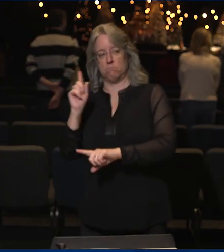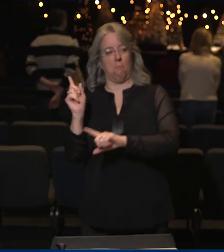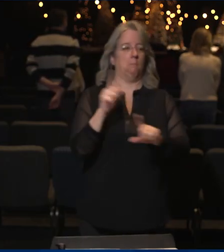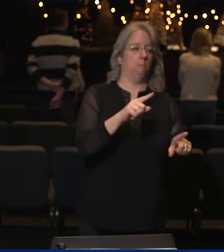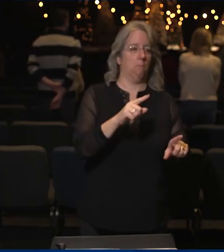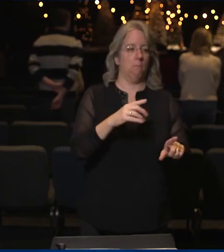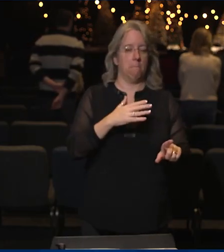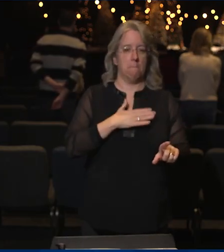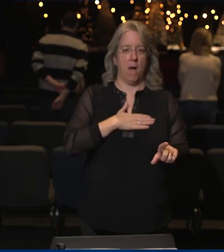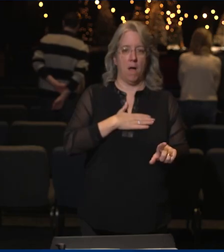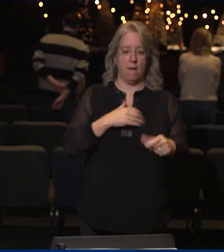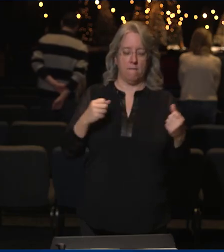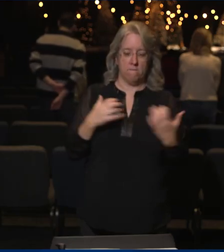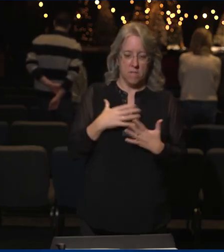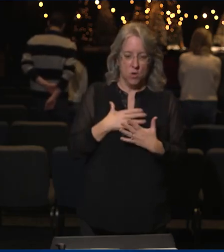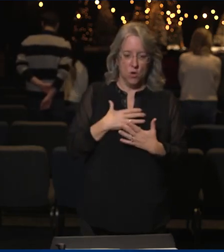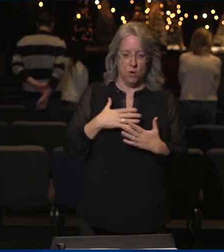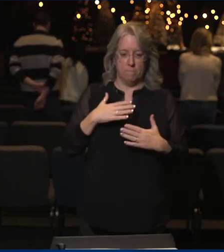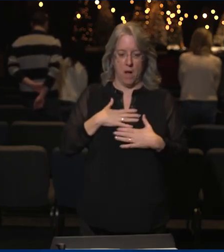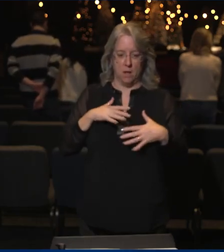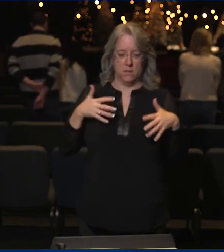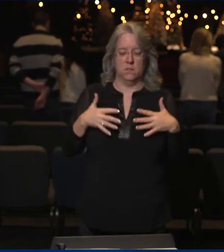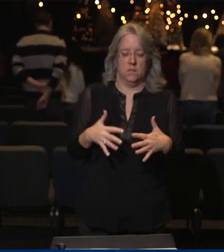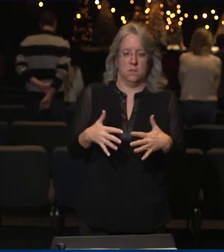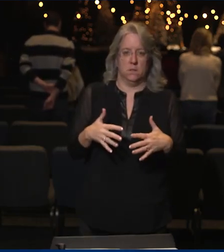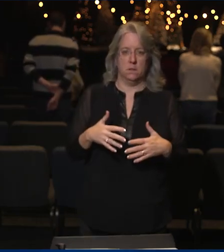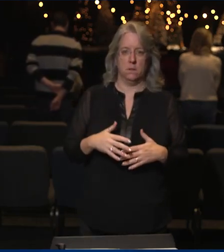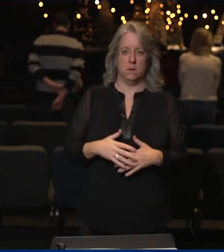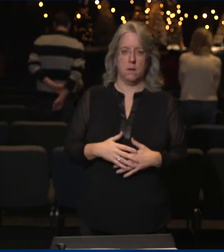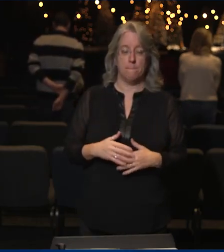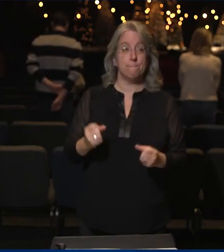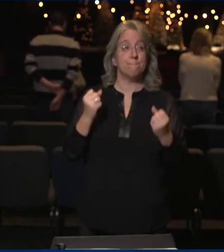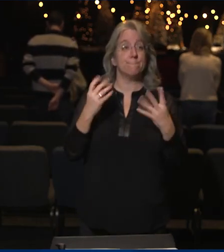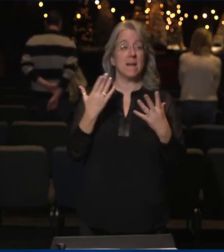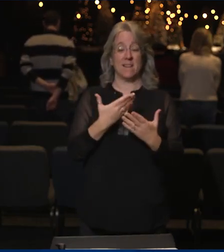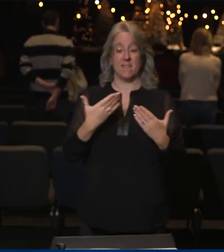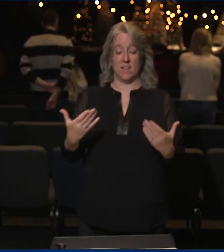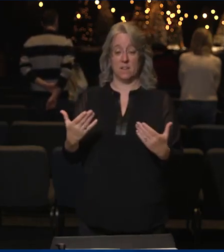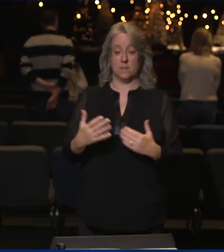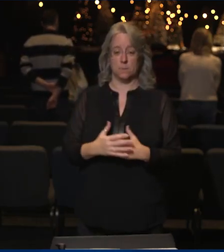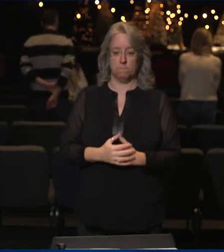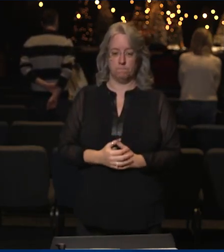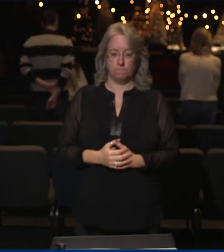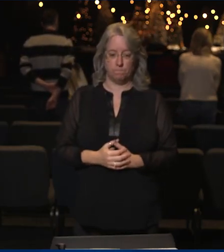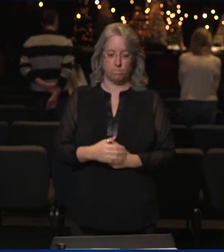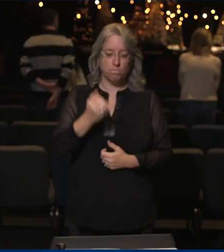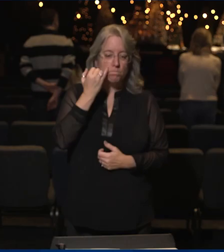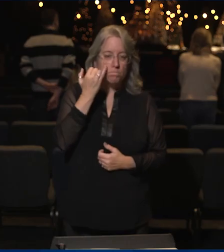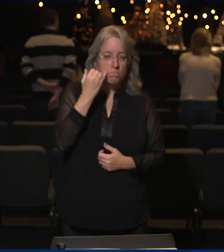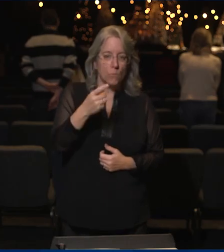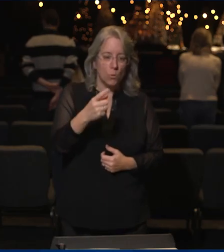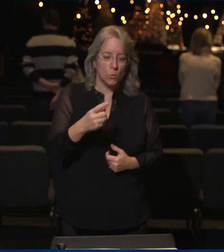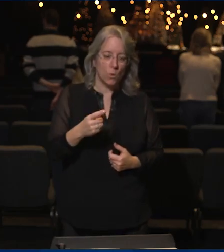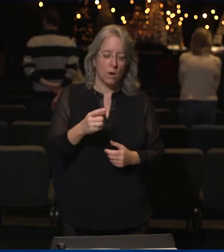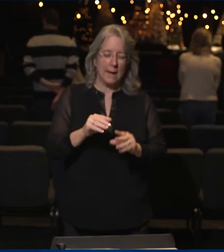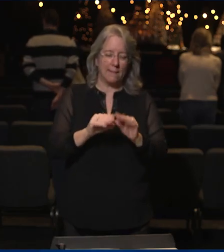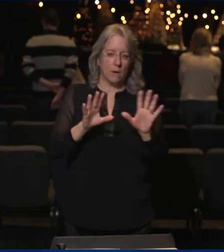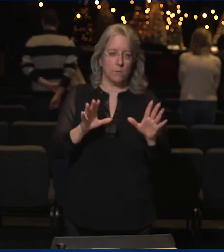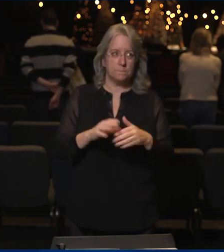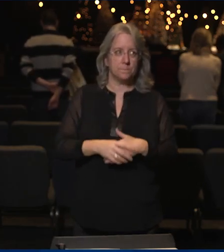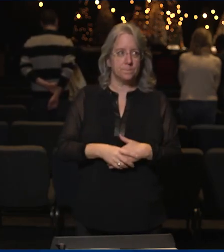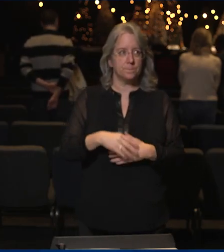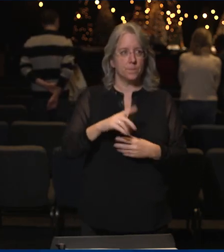or anxiety? There's all sorts of things that are coming your way, but if you are very clear on a